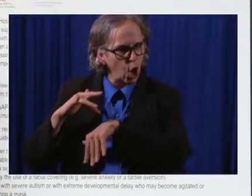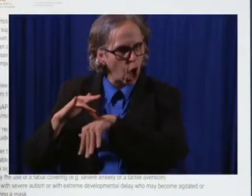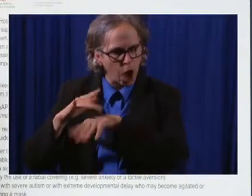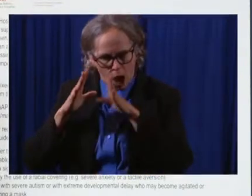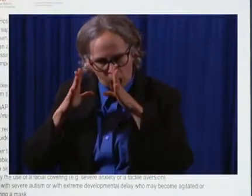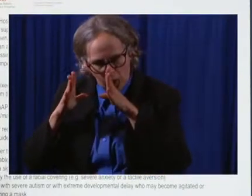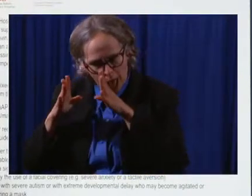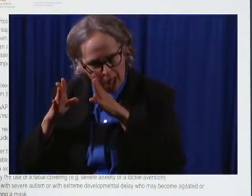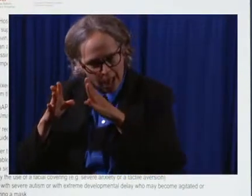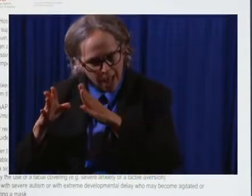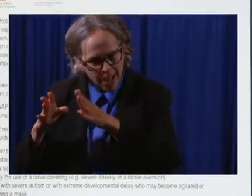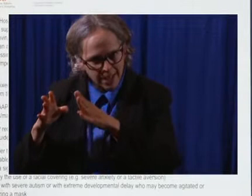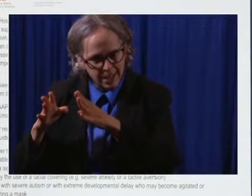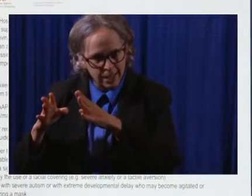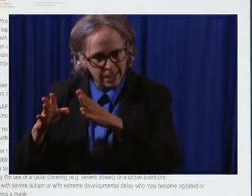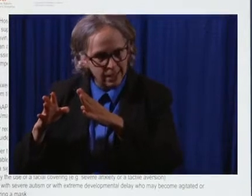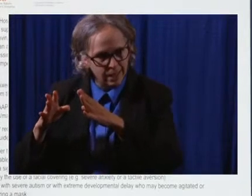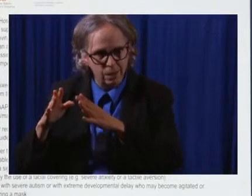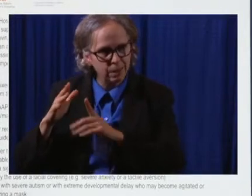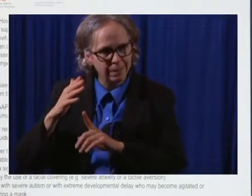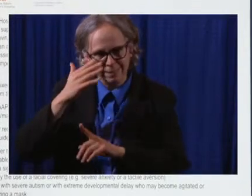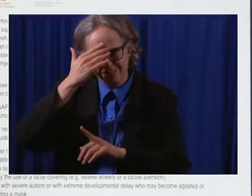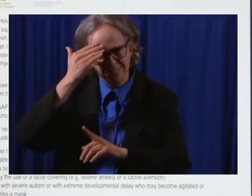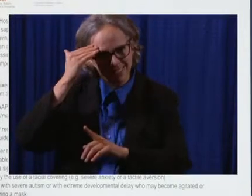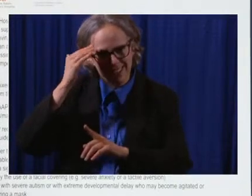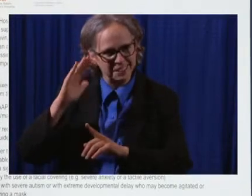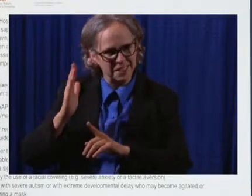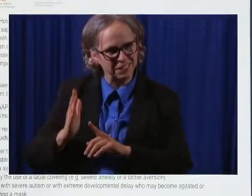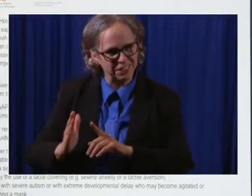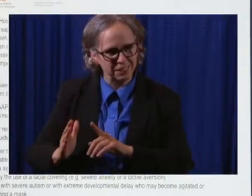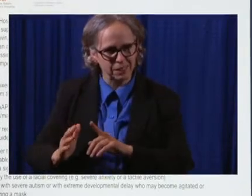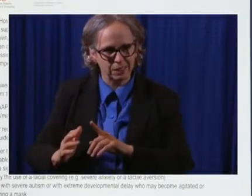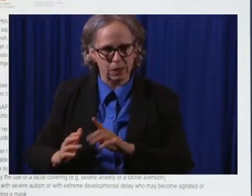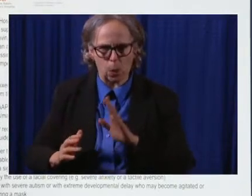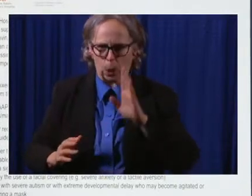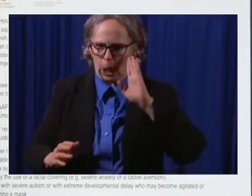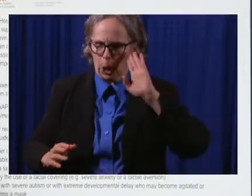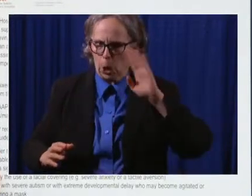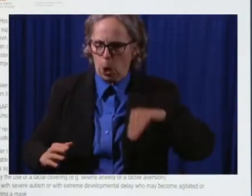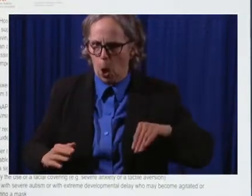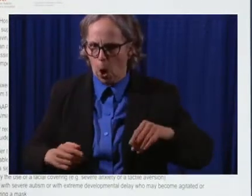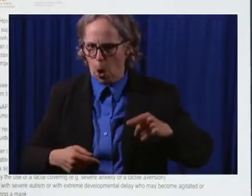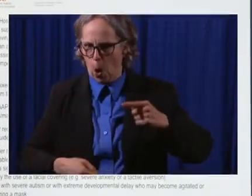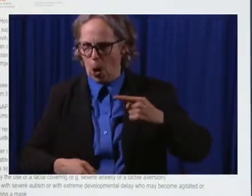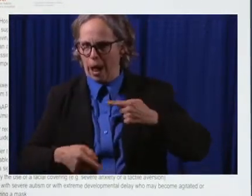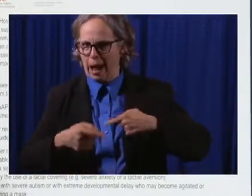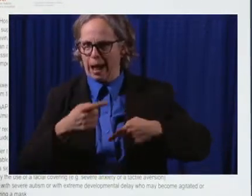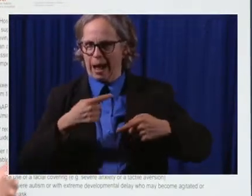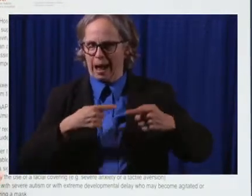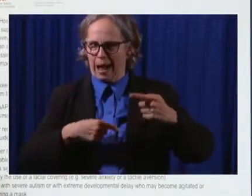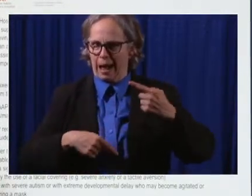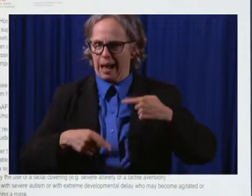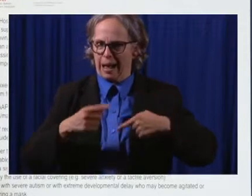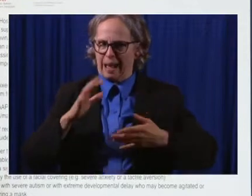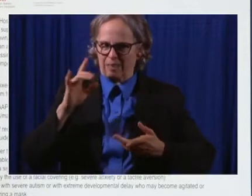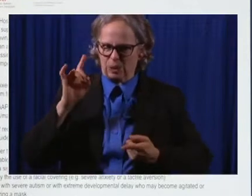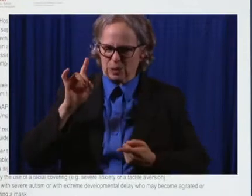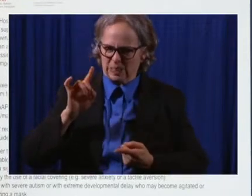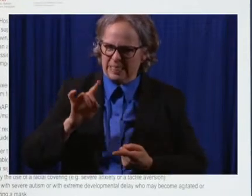but they're pretty, strong steps with the masking statewide, with the masking in all the schools, with the masking with all the